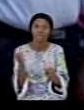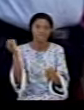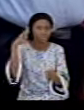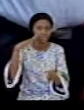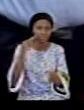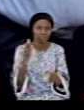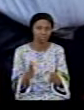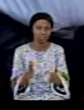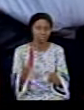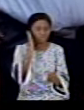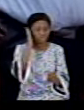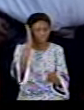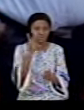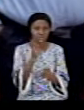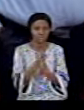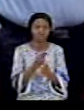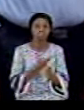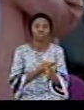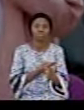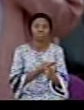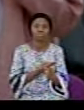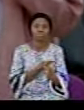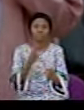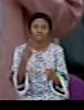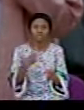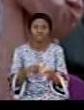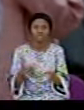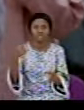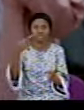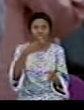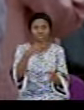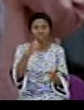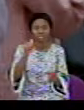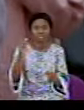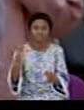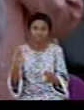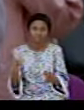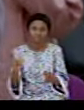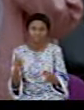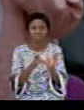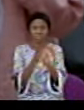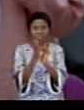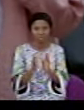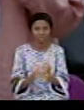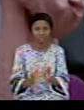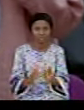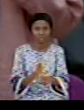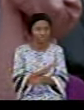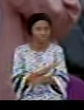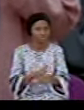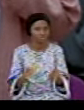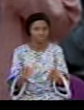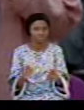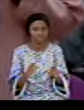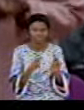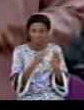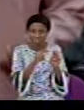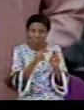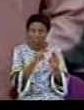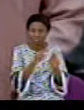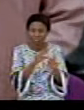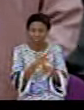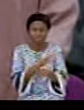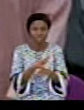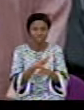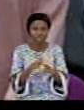pray. The Galatians believers, they didn't look at the affliction, the persecution. They didn't look at whatsoever